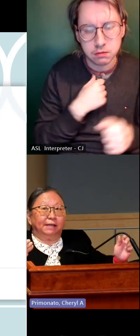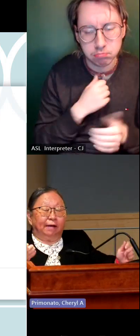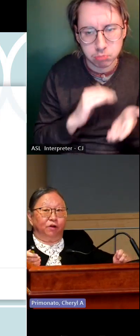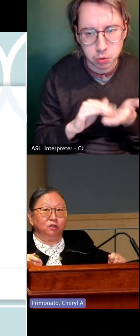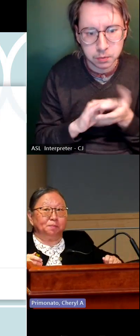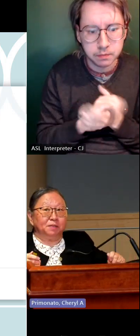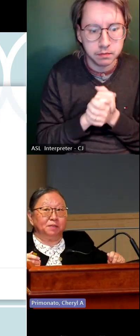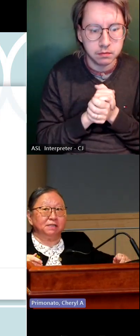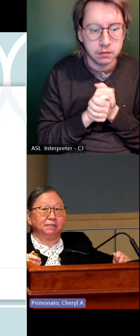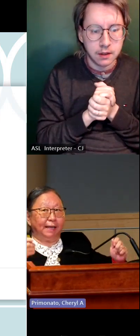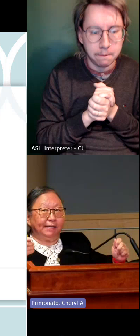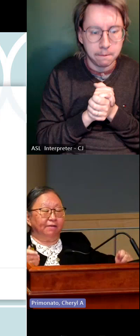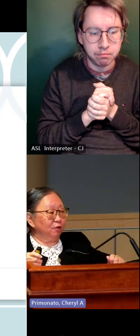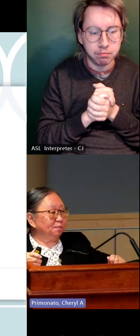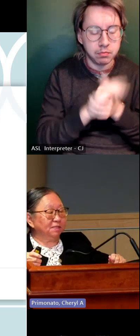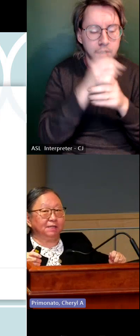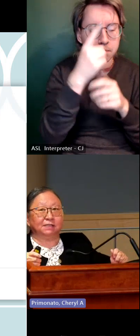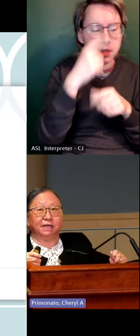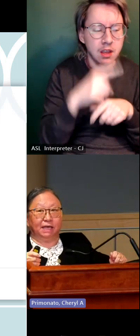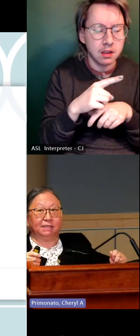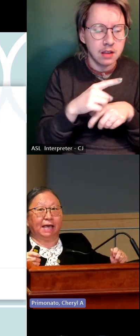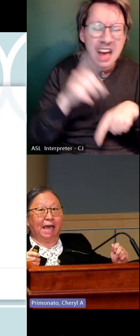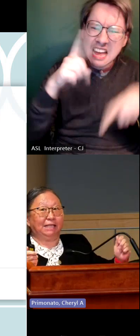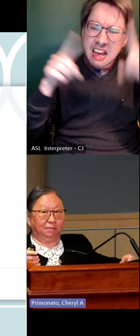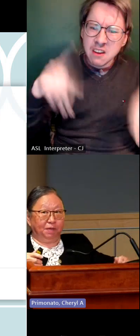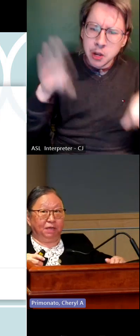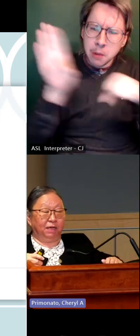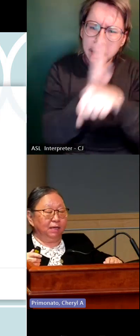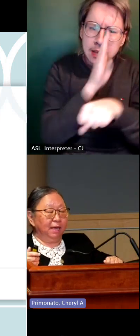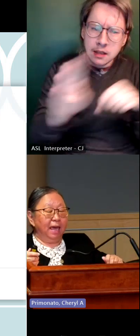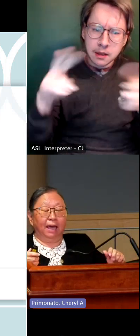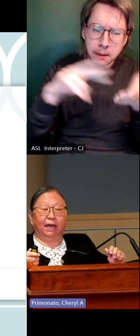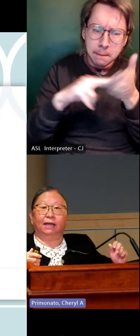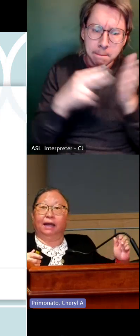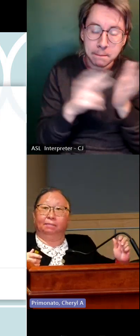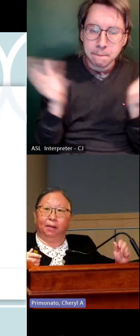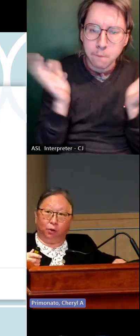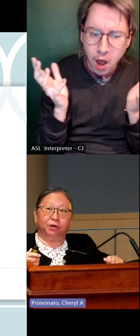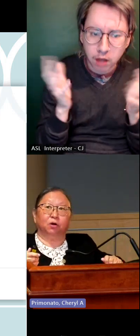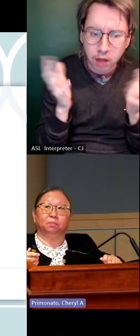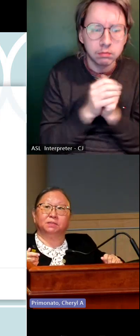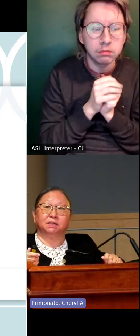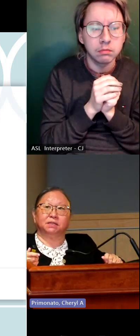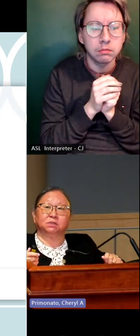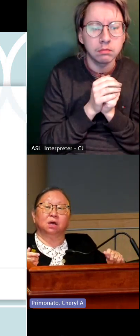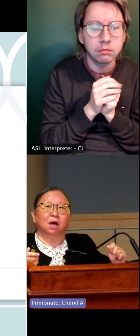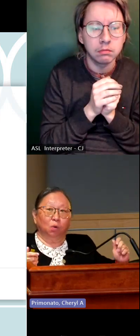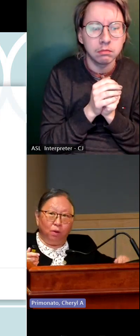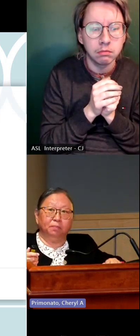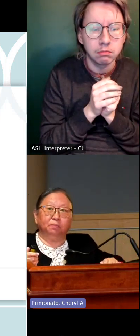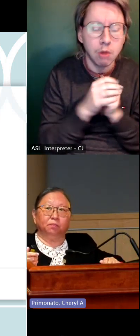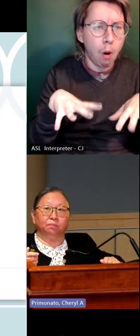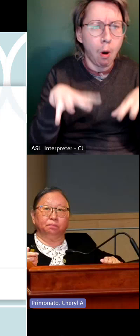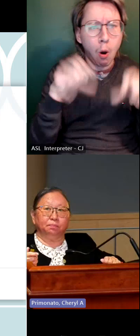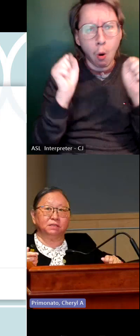What is a diverse business? A diverse business is a DBE, a minority-owned business,